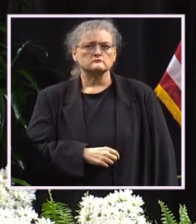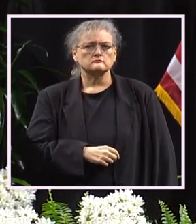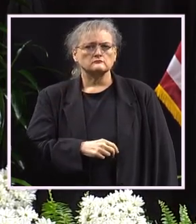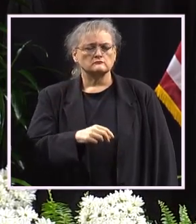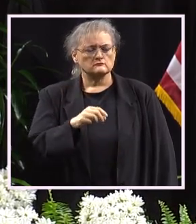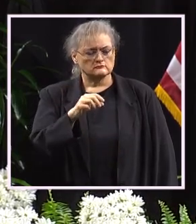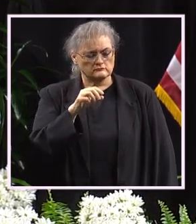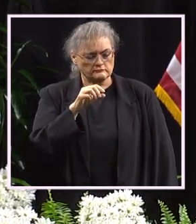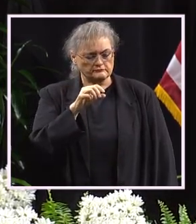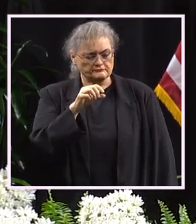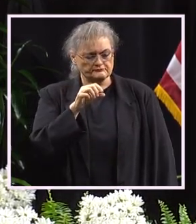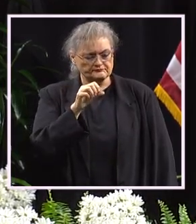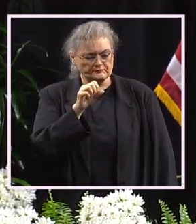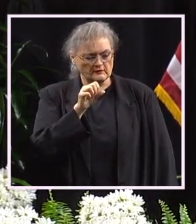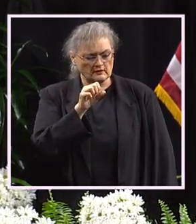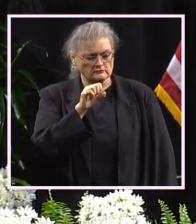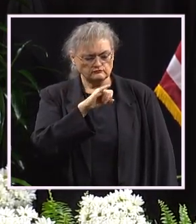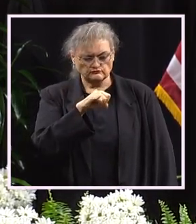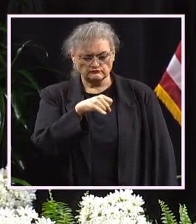Jinsong Zhang.